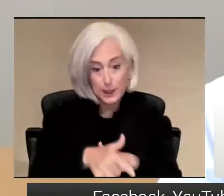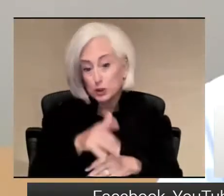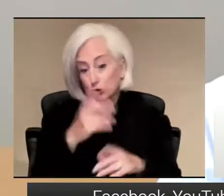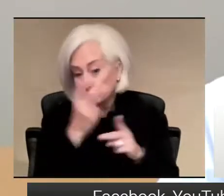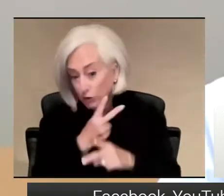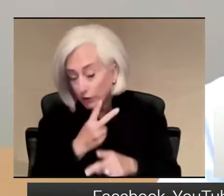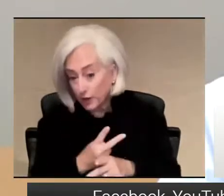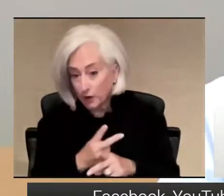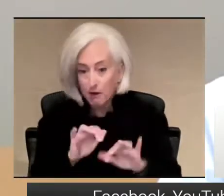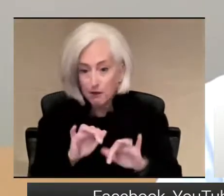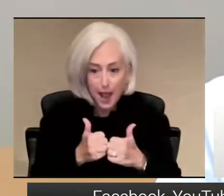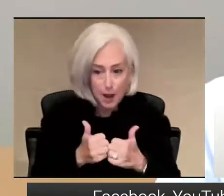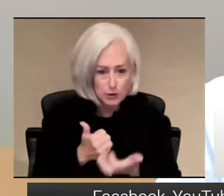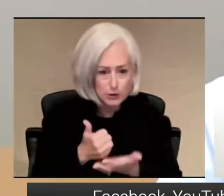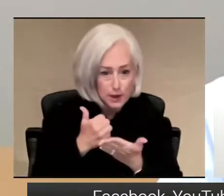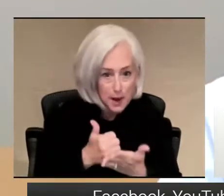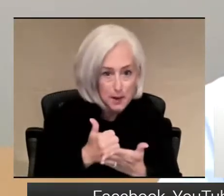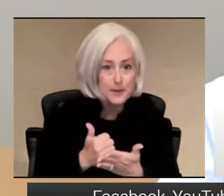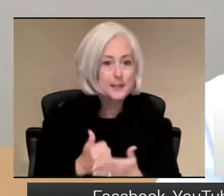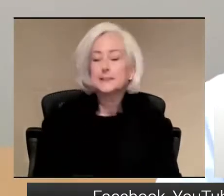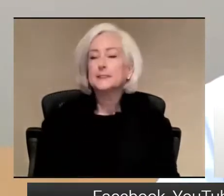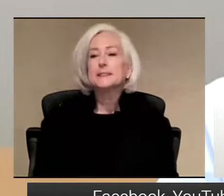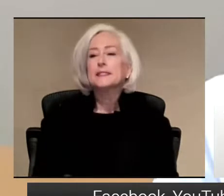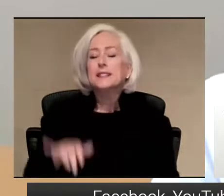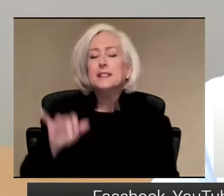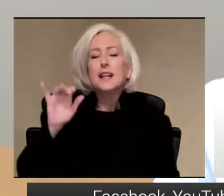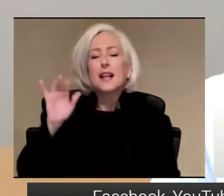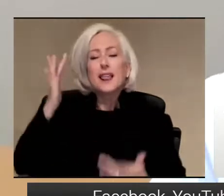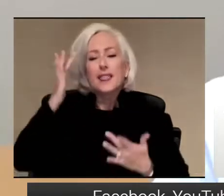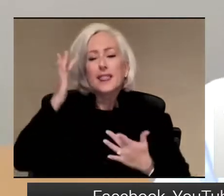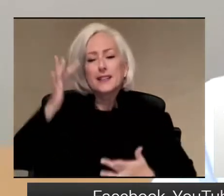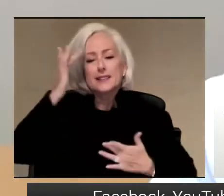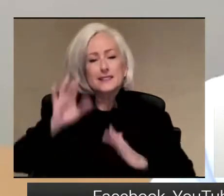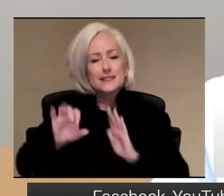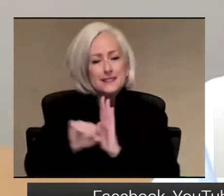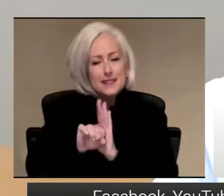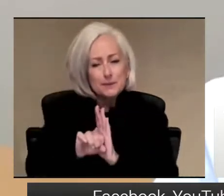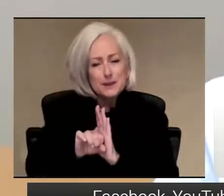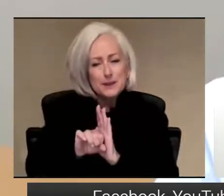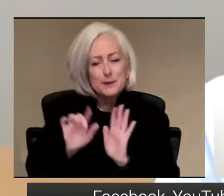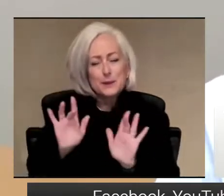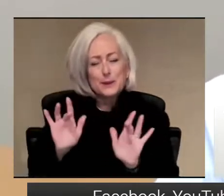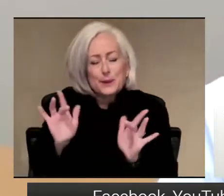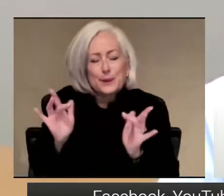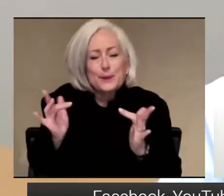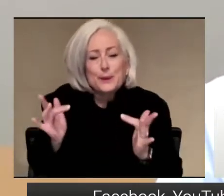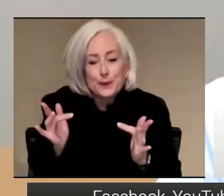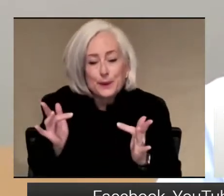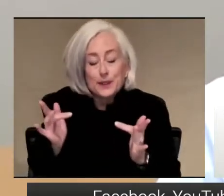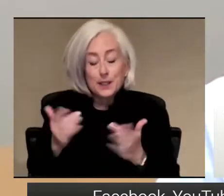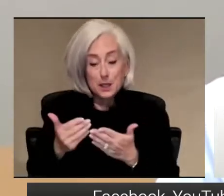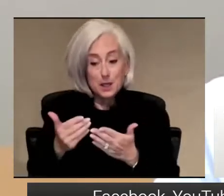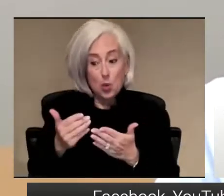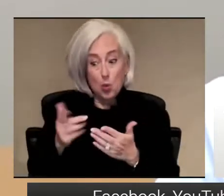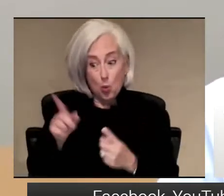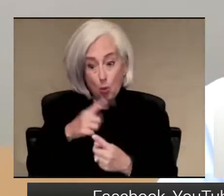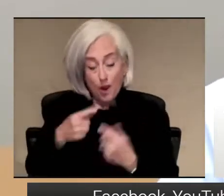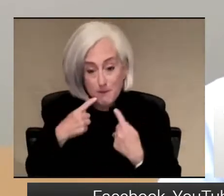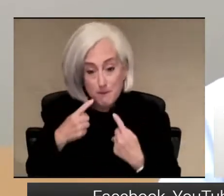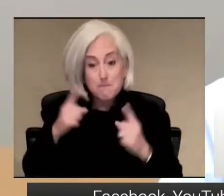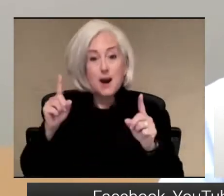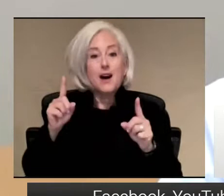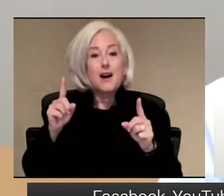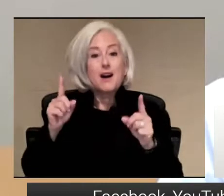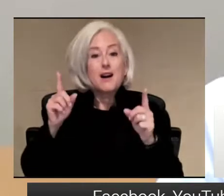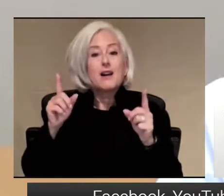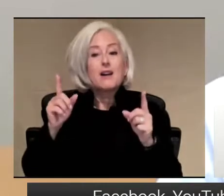we figure out the symptoms are so subtle that by the time we figure out they have this condition, most of the times the diagnosis is delayed